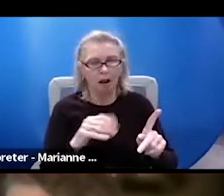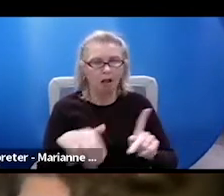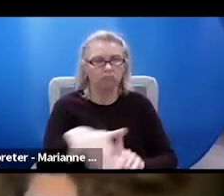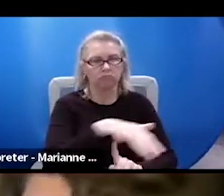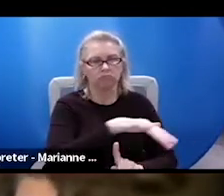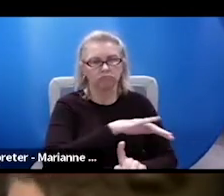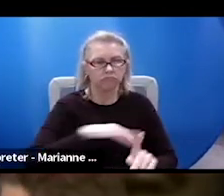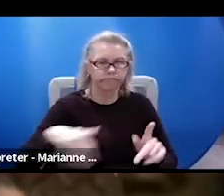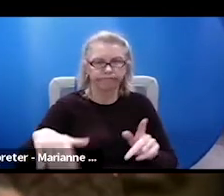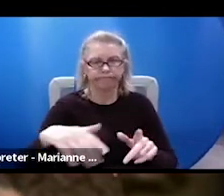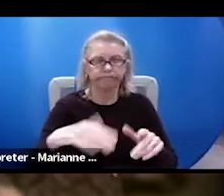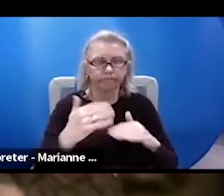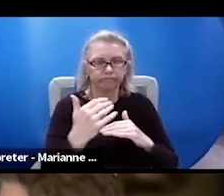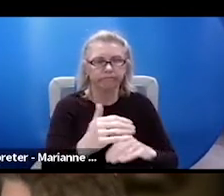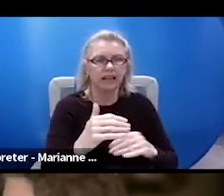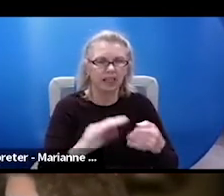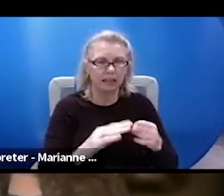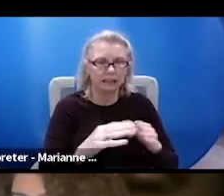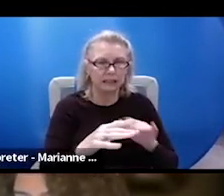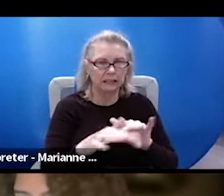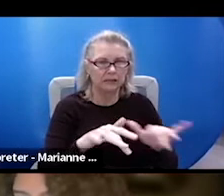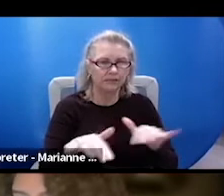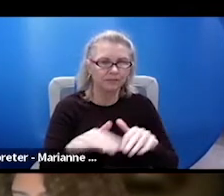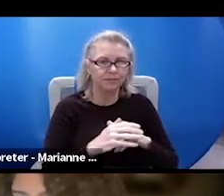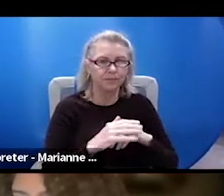We can go to the next slide.